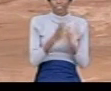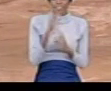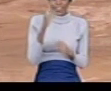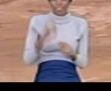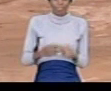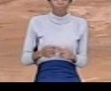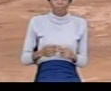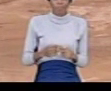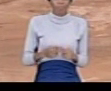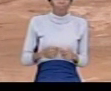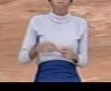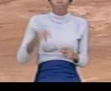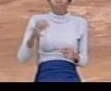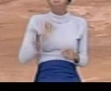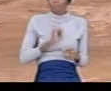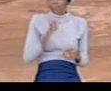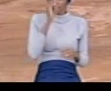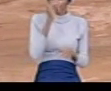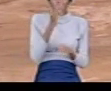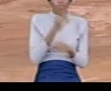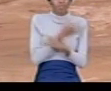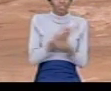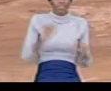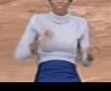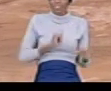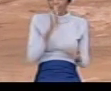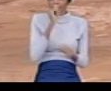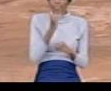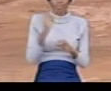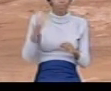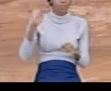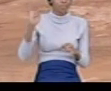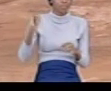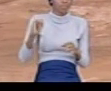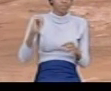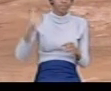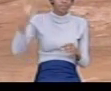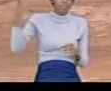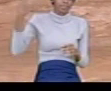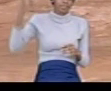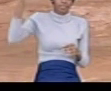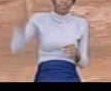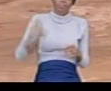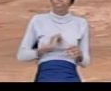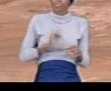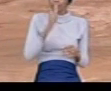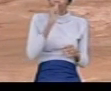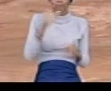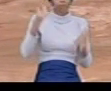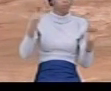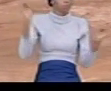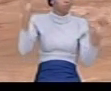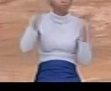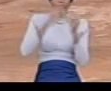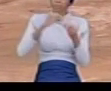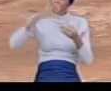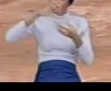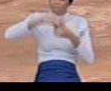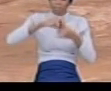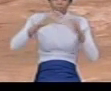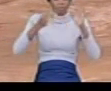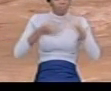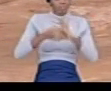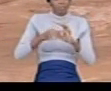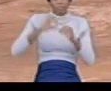Jesus' name. You know that I'm free by the grace of God. I am no more in